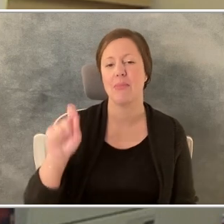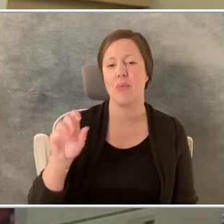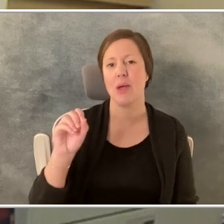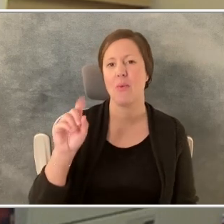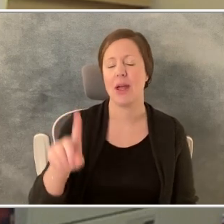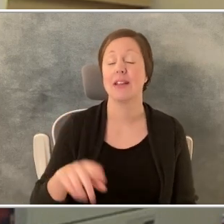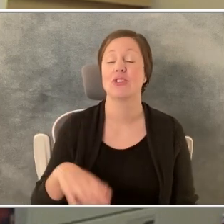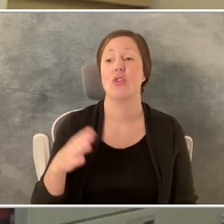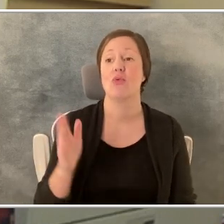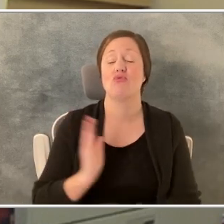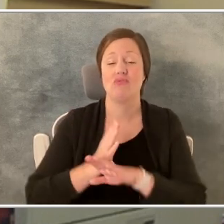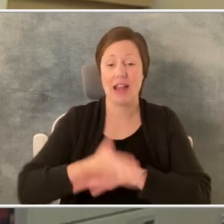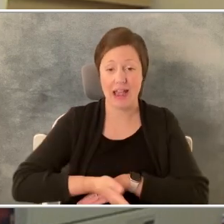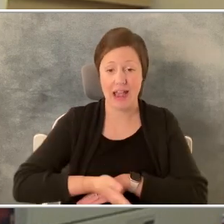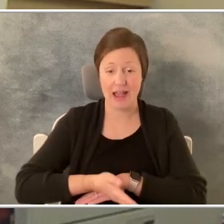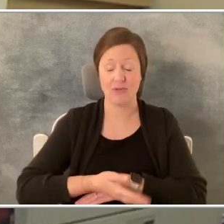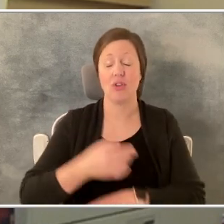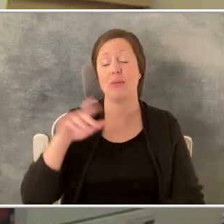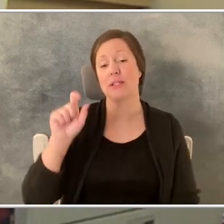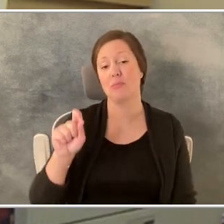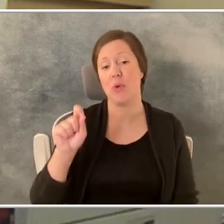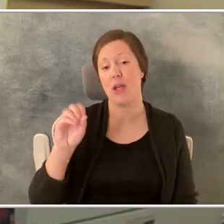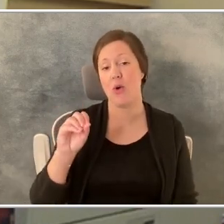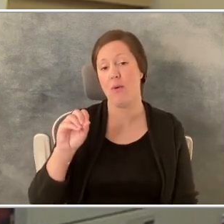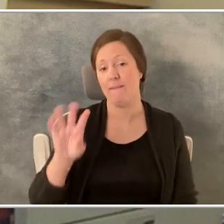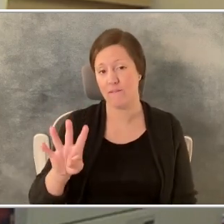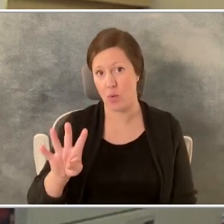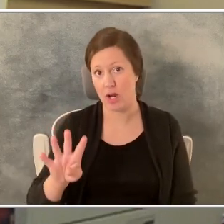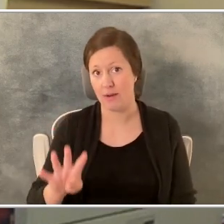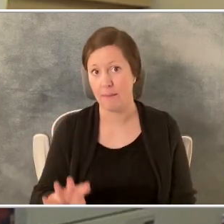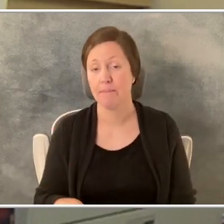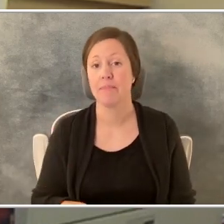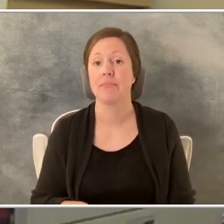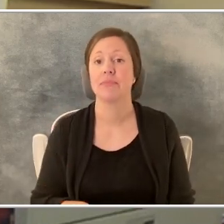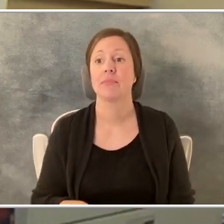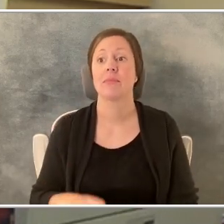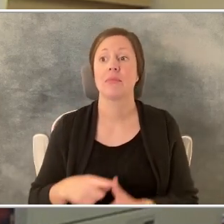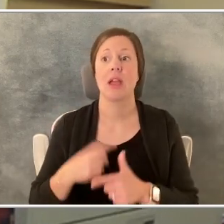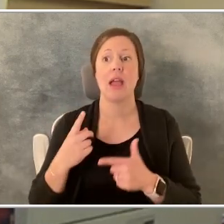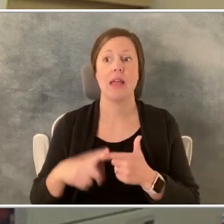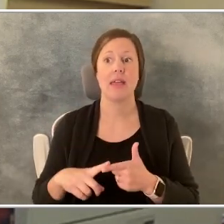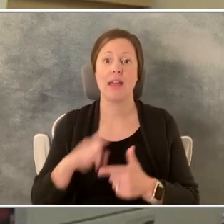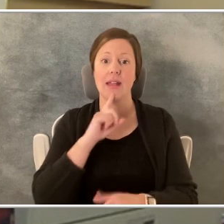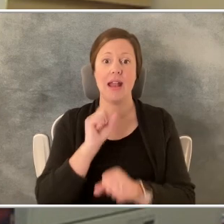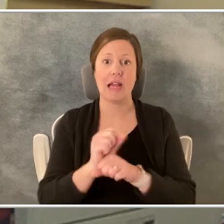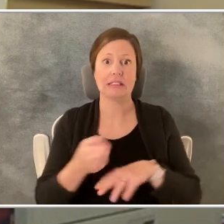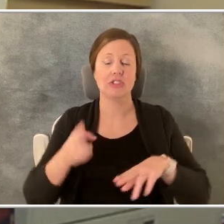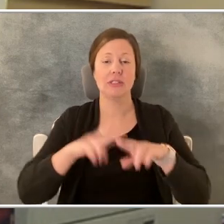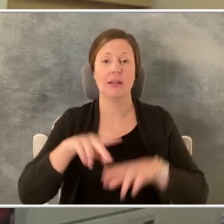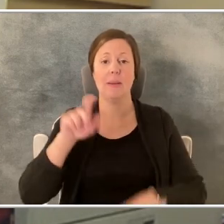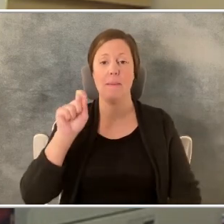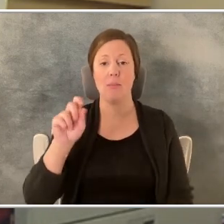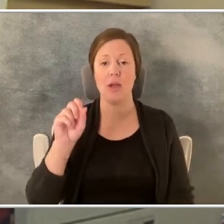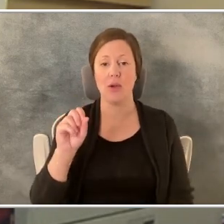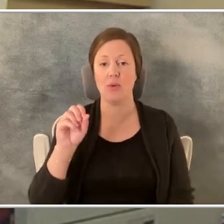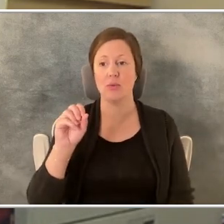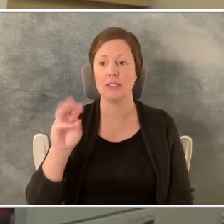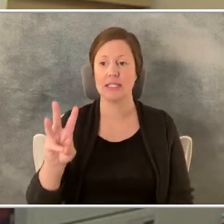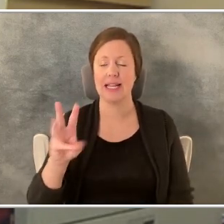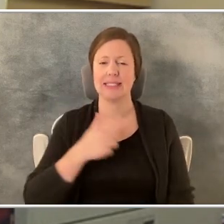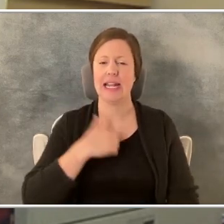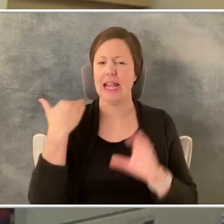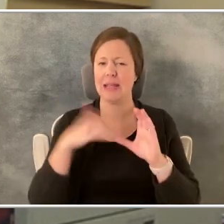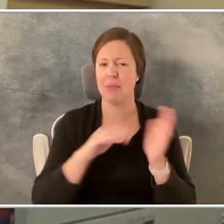0.04 right after my first PSA. It actually climbed to 0.06, and I emailed Dr. Parker about that.